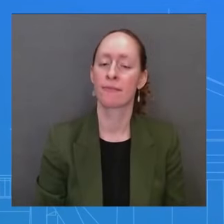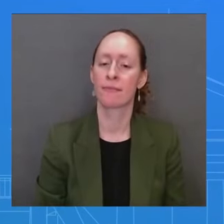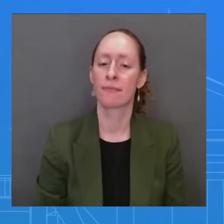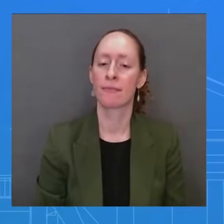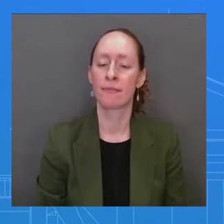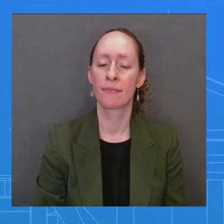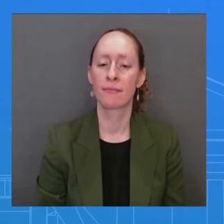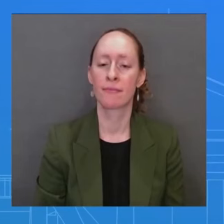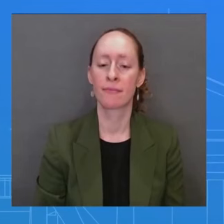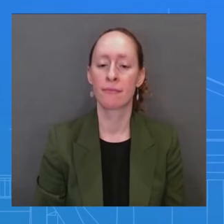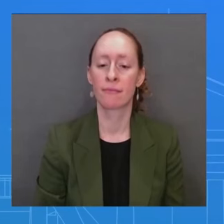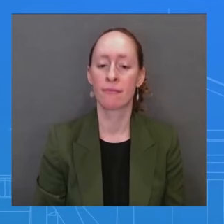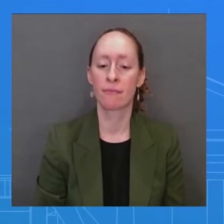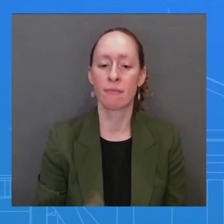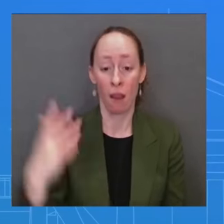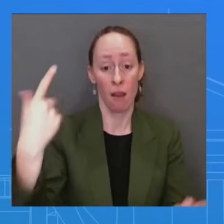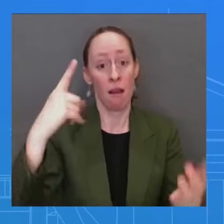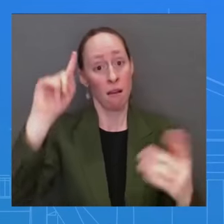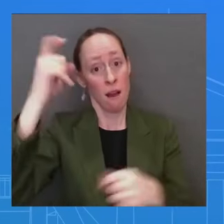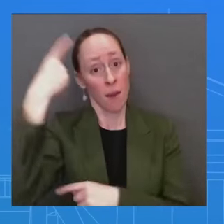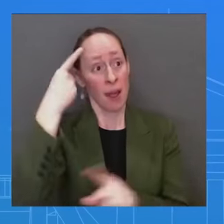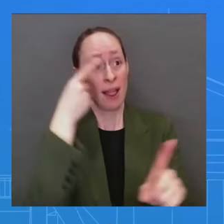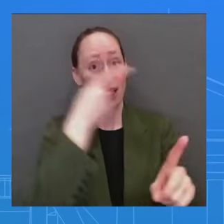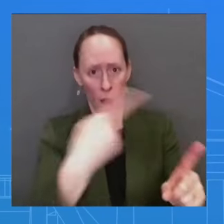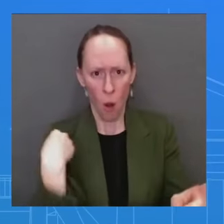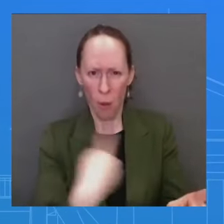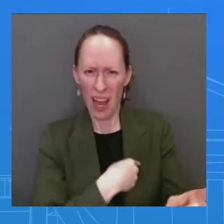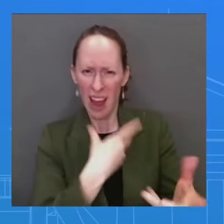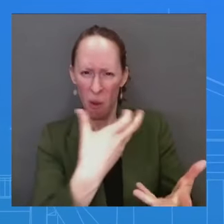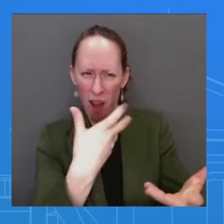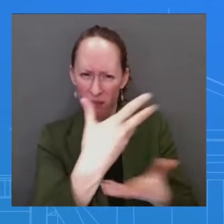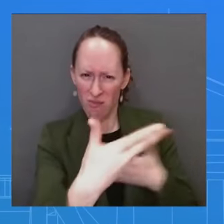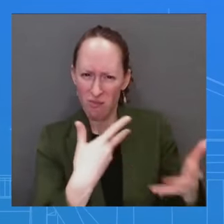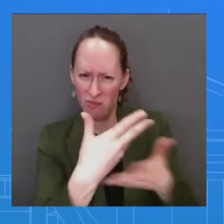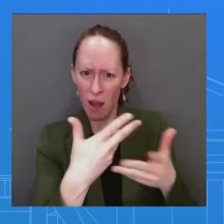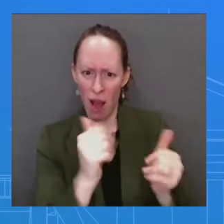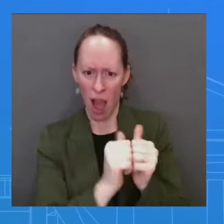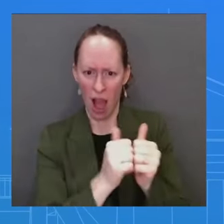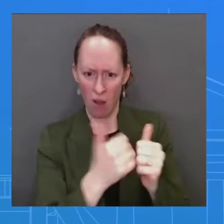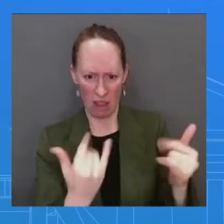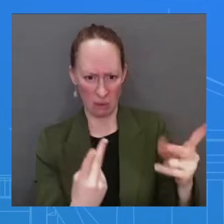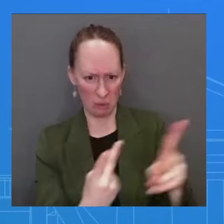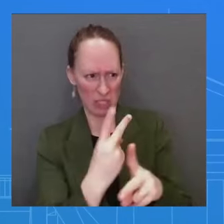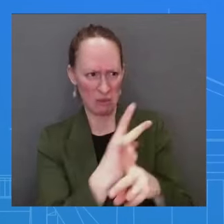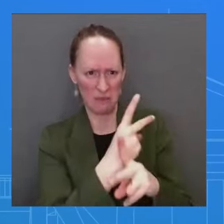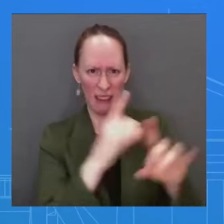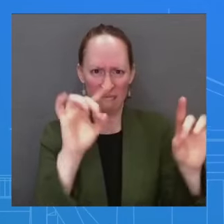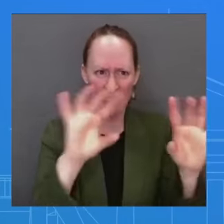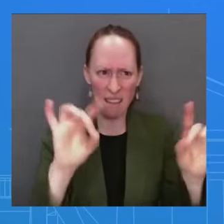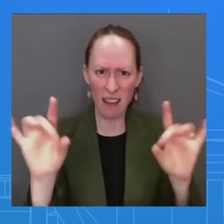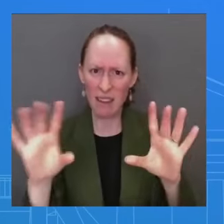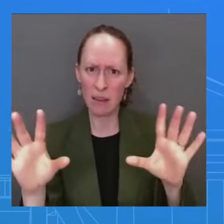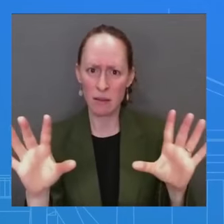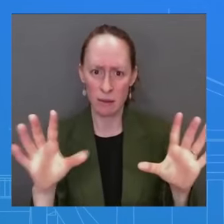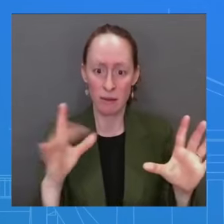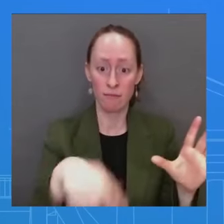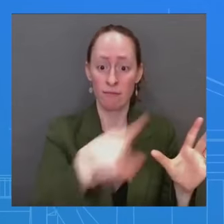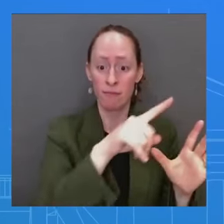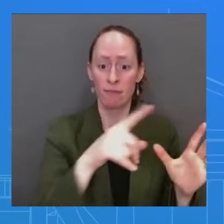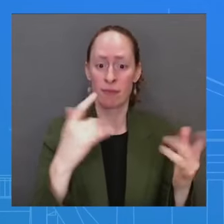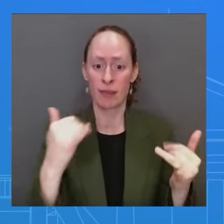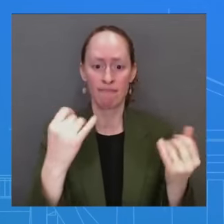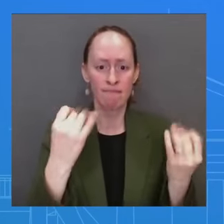Ecuador as they begin to deal with the violence and the stressors on the population that